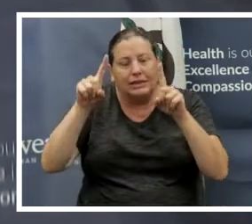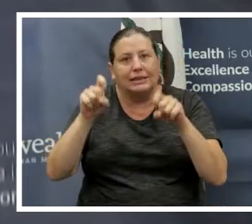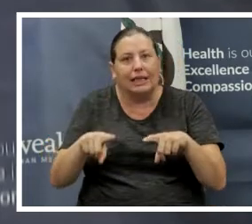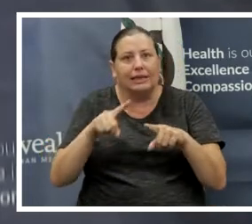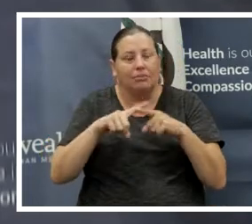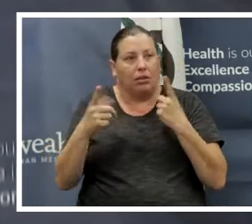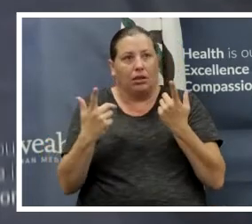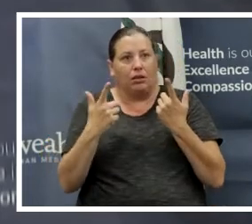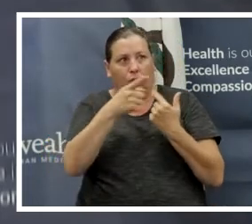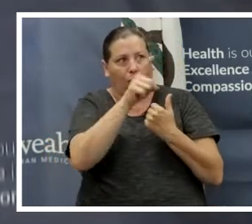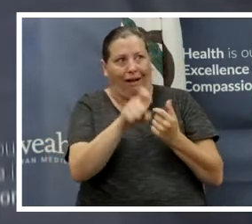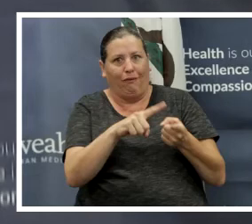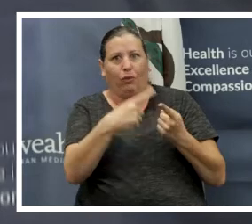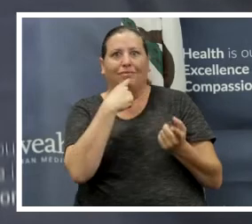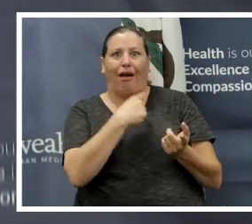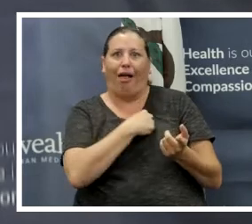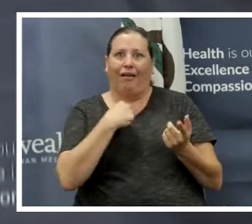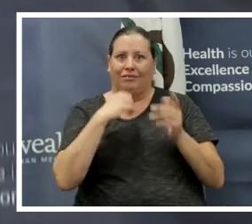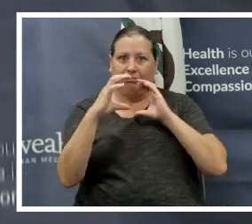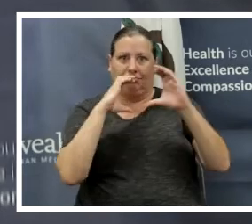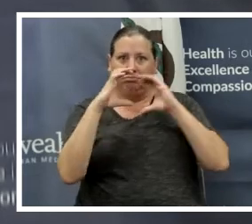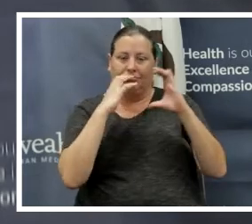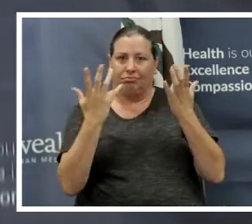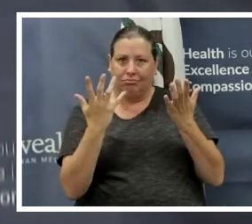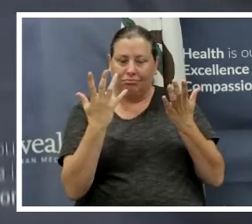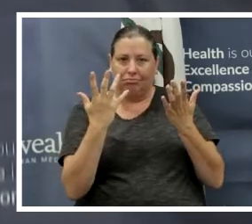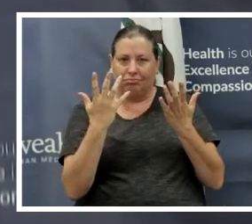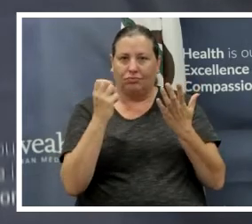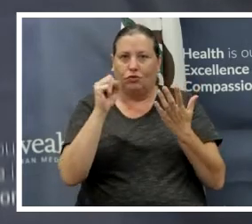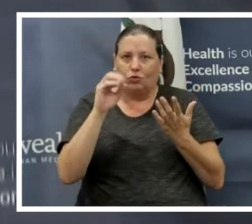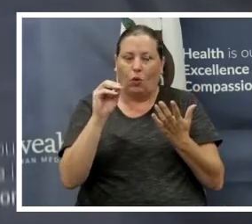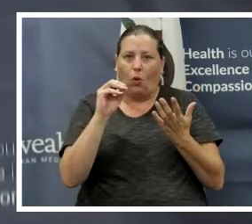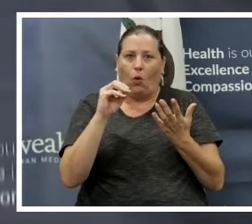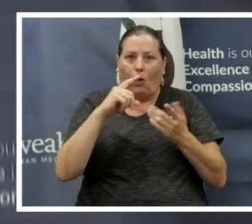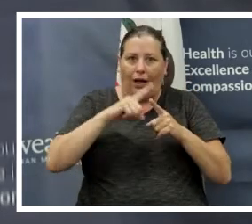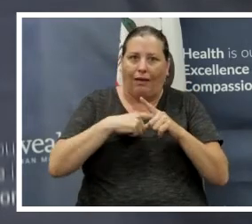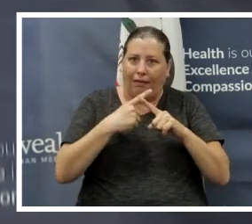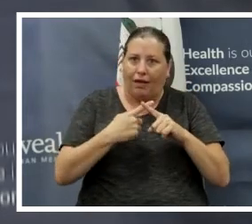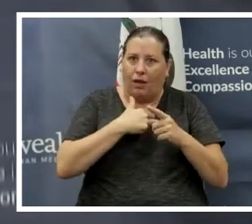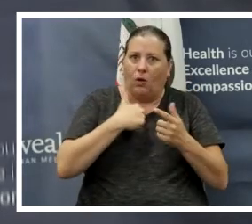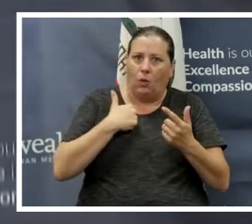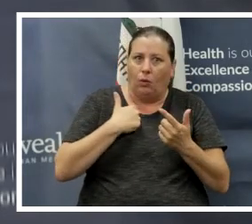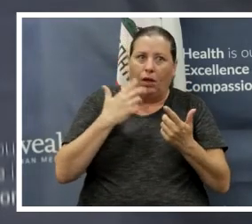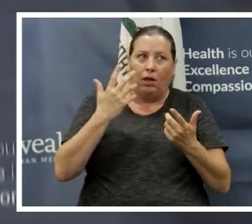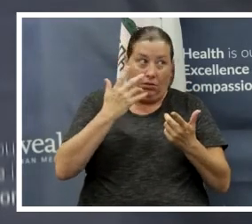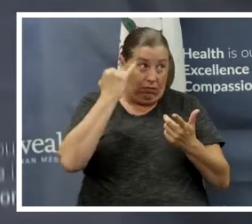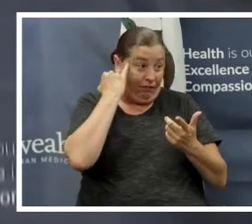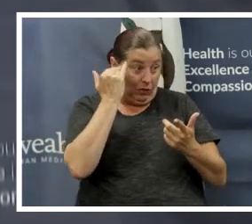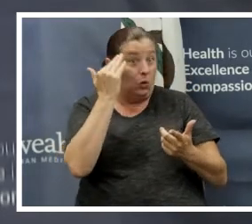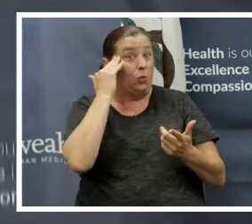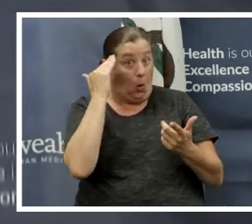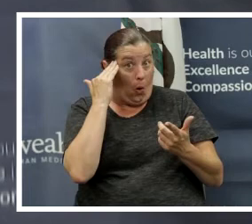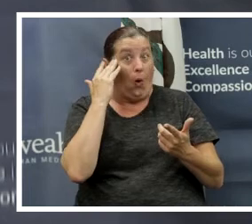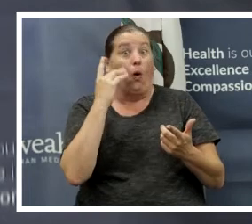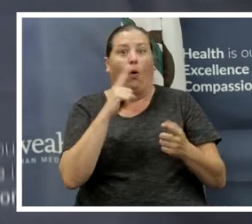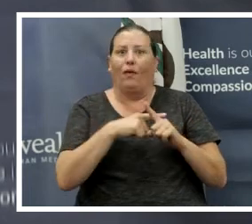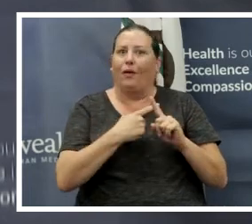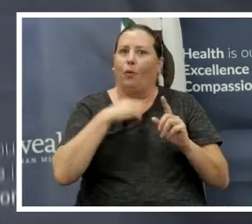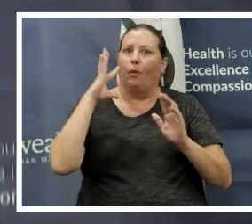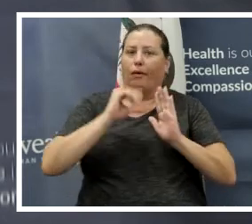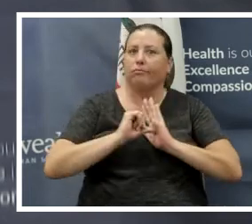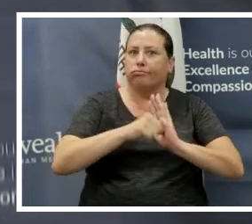need you to tell us, what's going on, and then we will, at that point, insist that you be tested, because